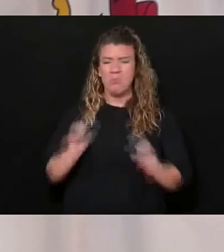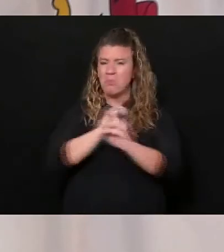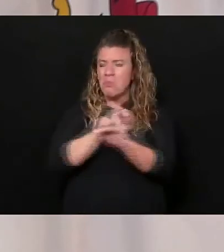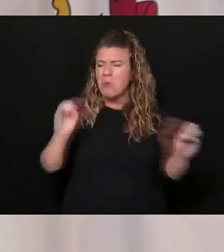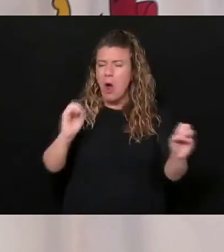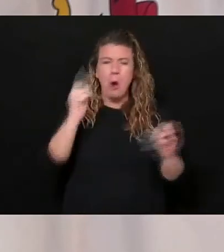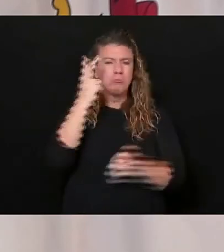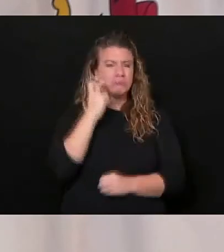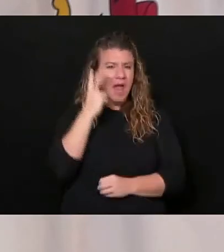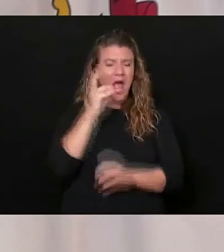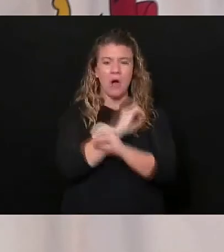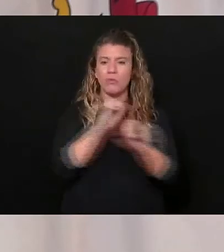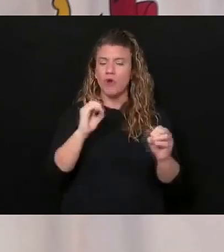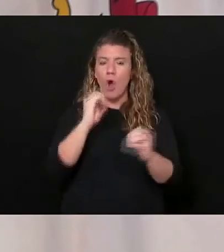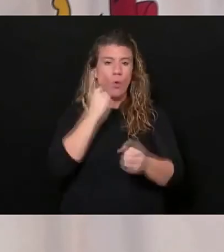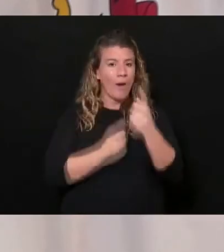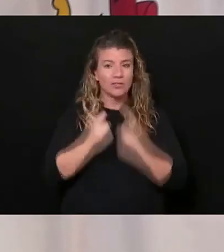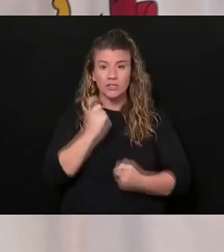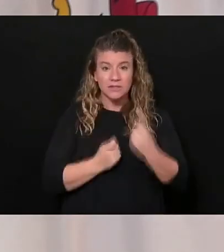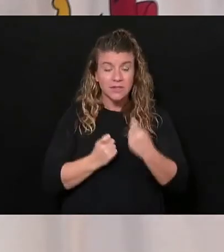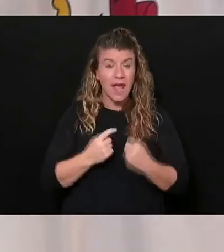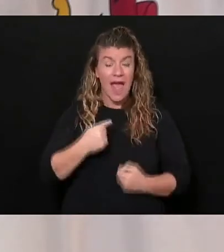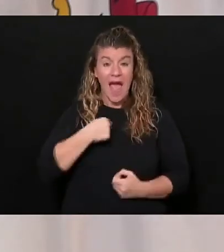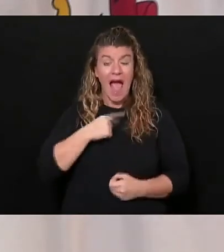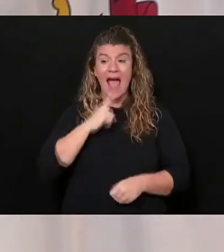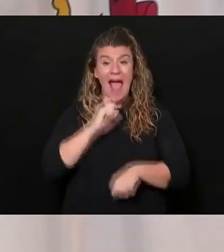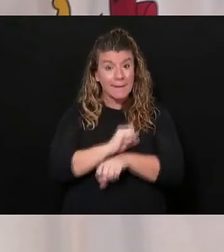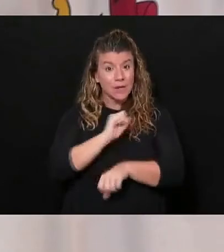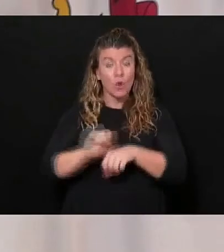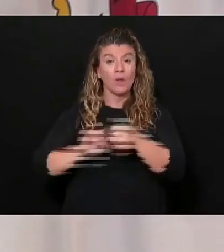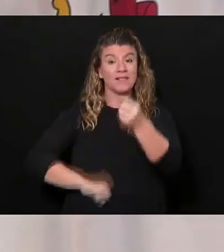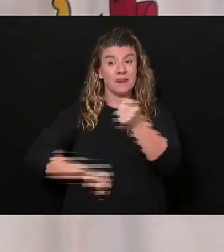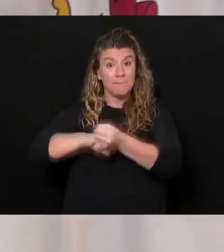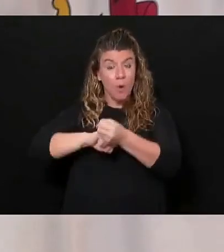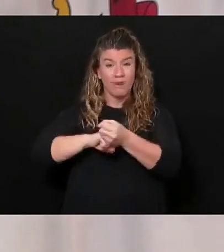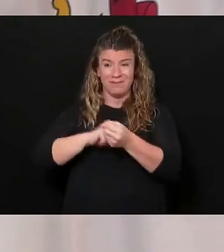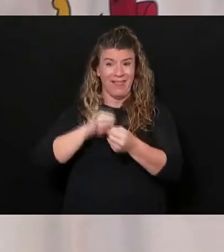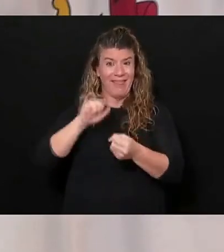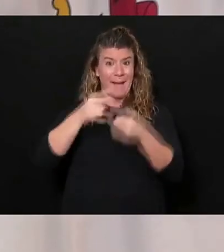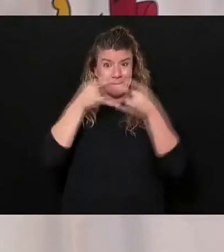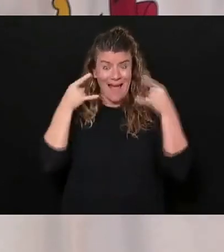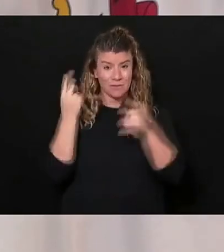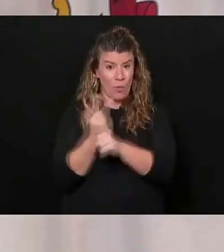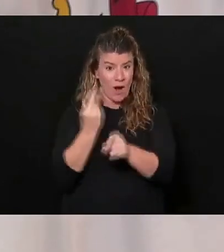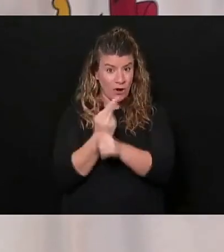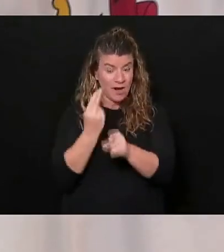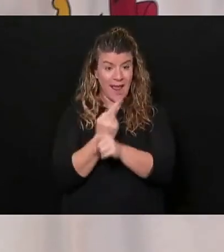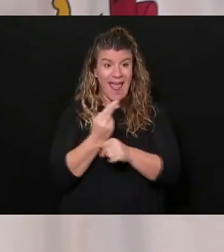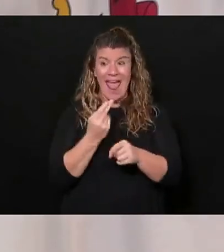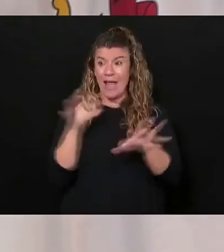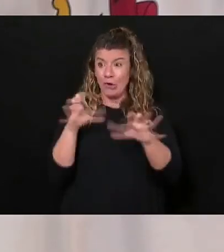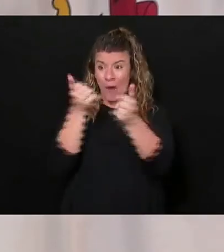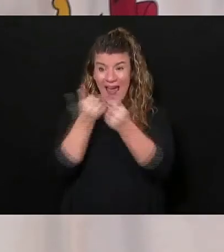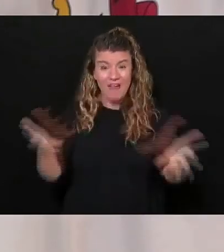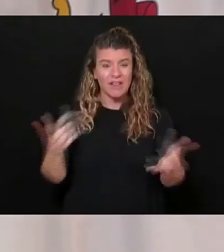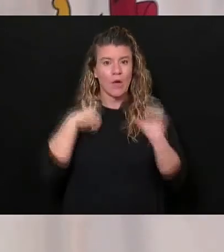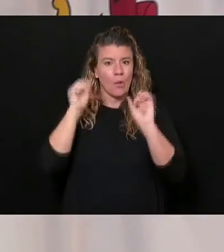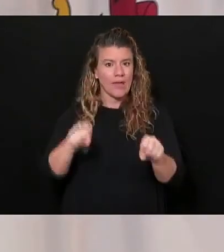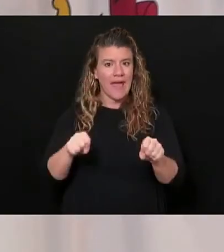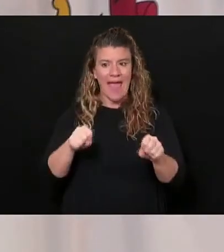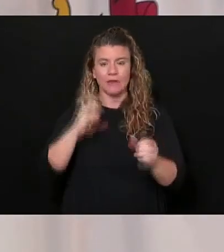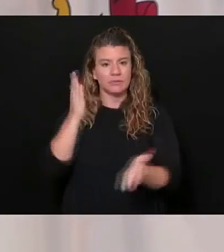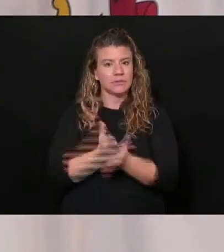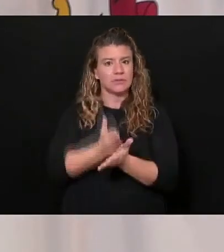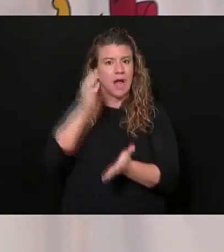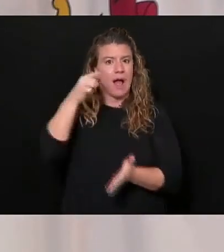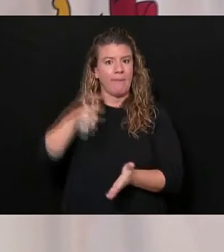question whatsoever, I absolutely support the fact of wearing masks and doing anything and everything we can to